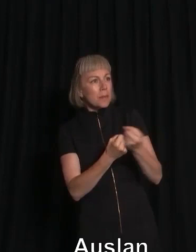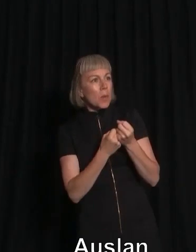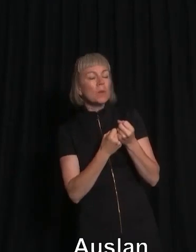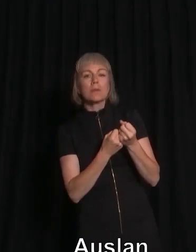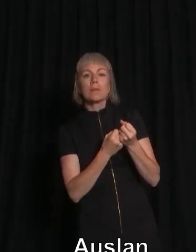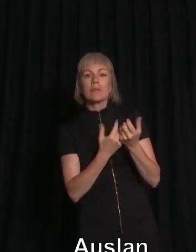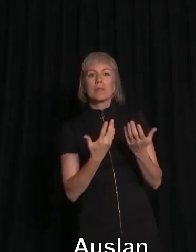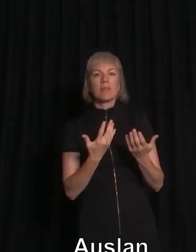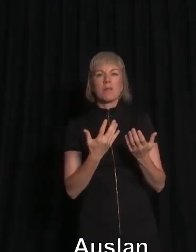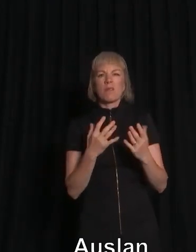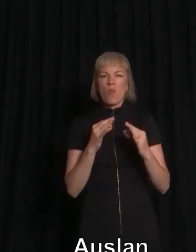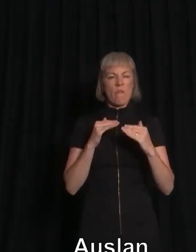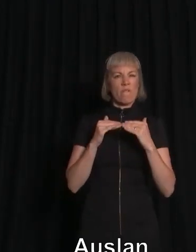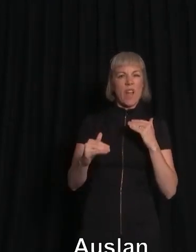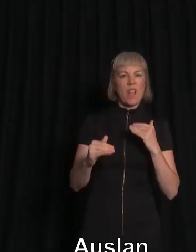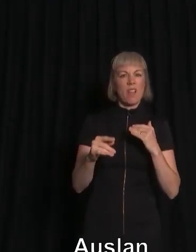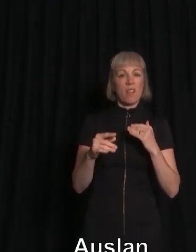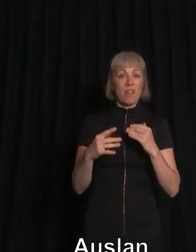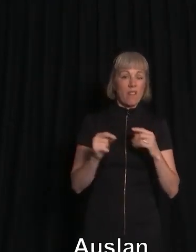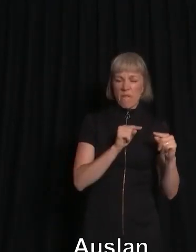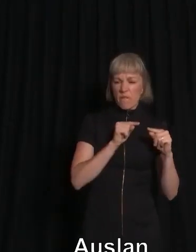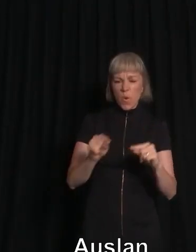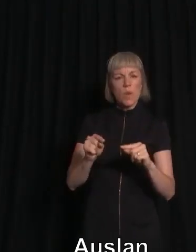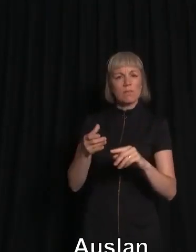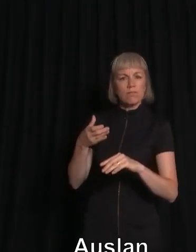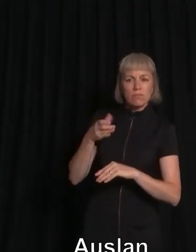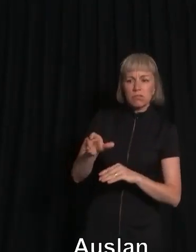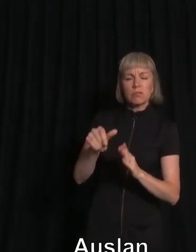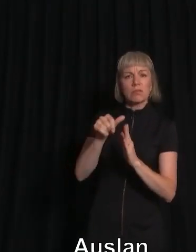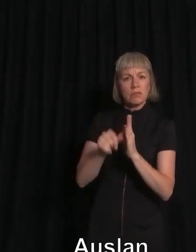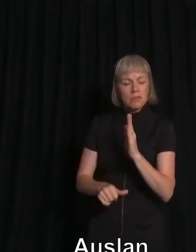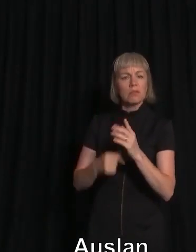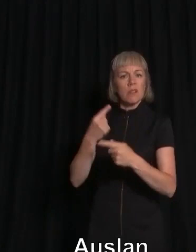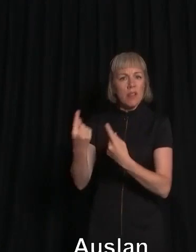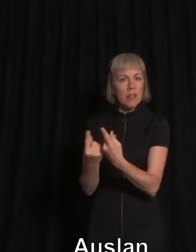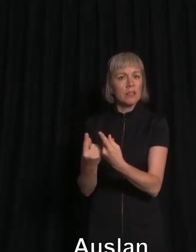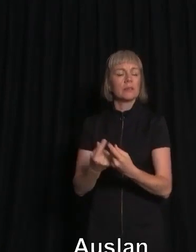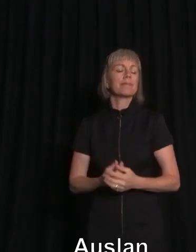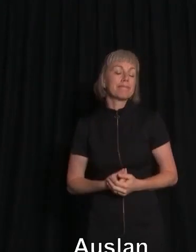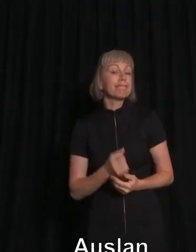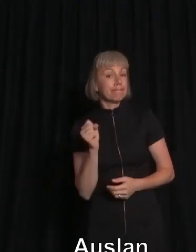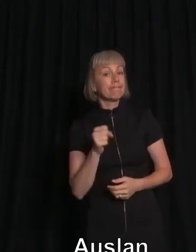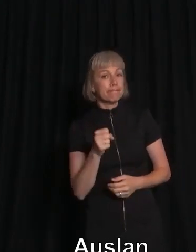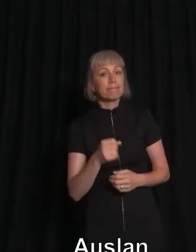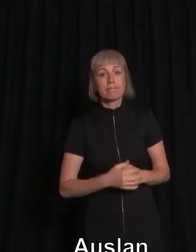unfair requirement for them to have gone through some kind of procedure in the first place. Exactly, and it's a real